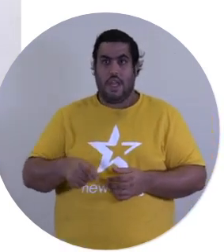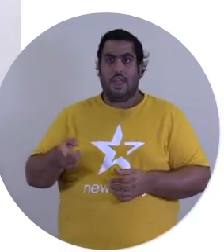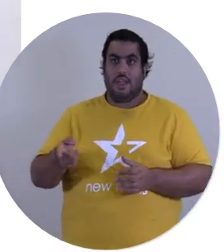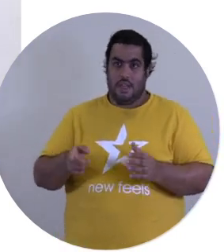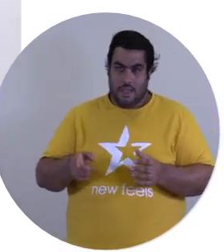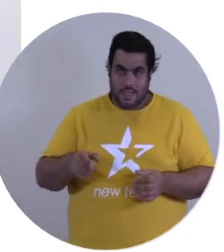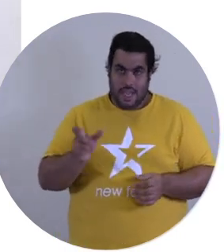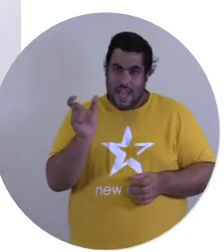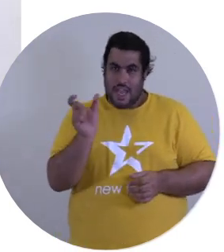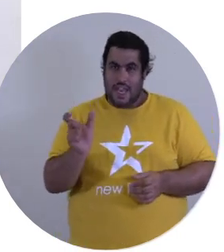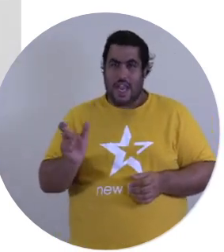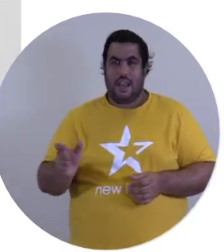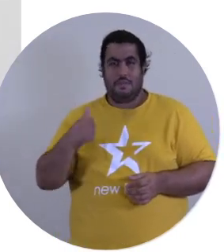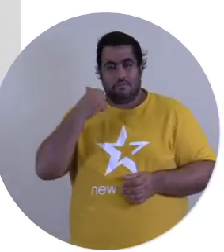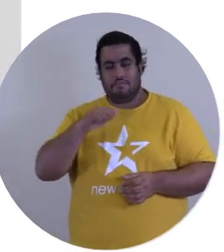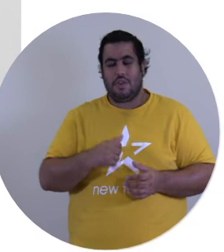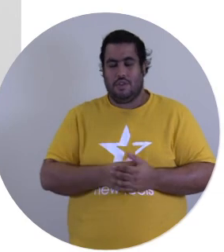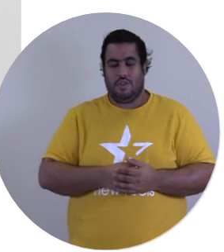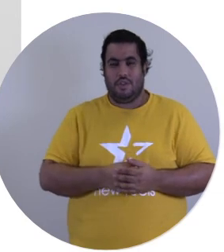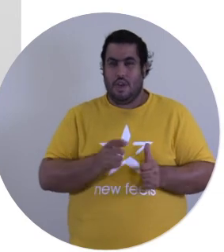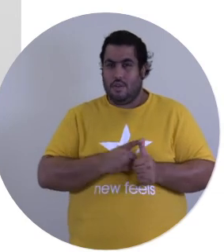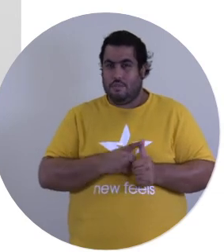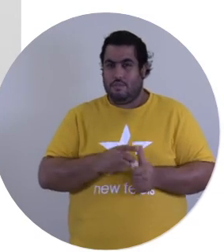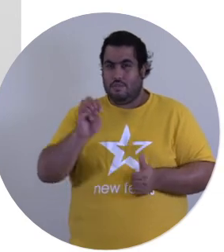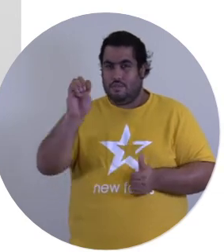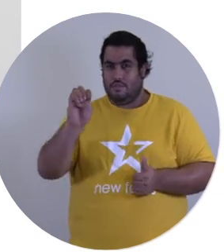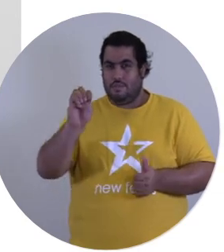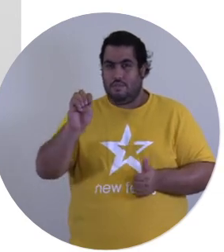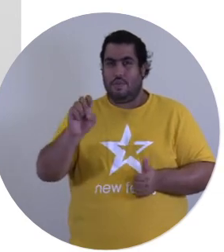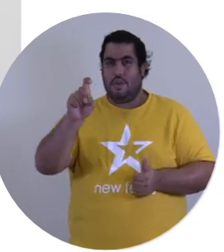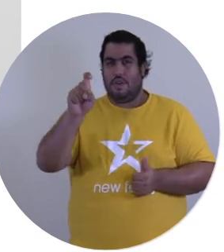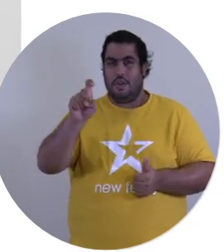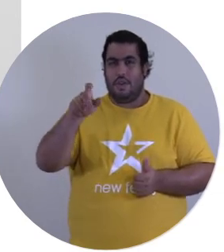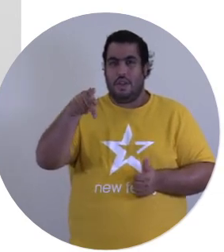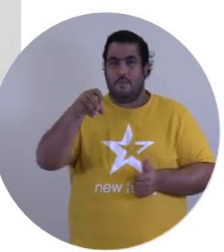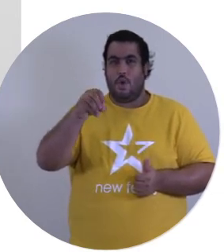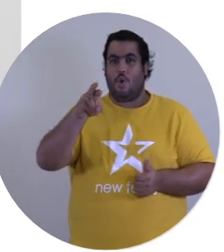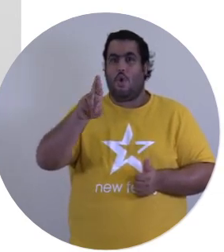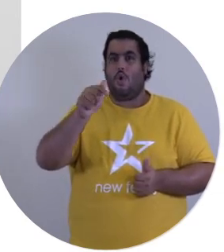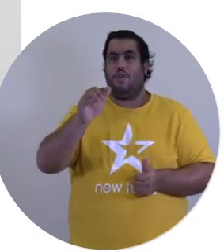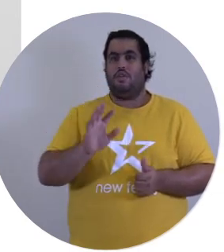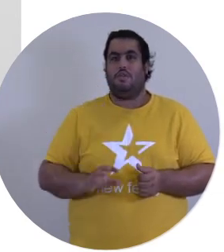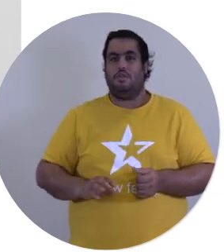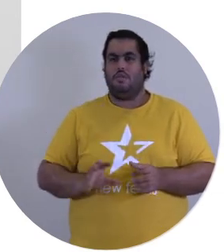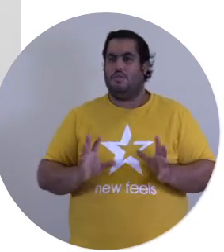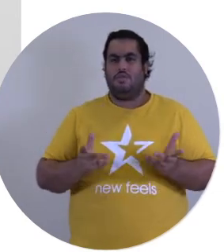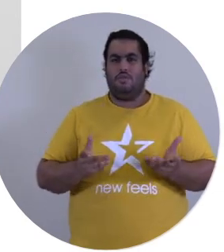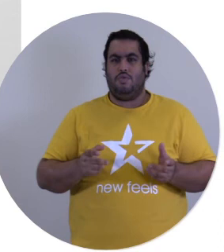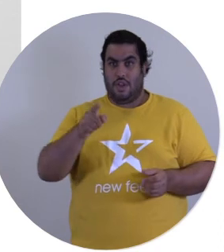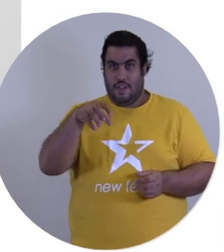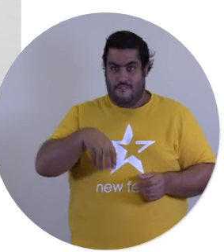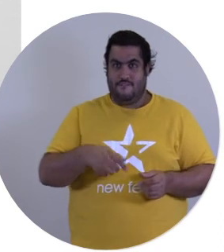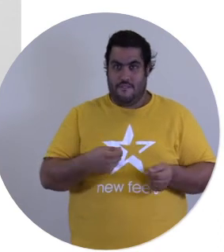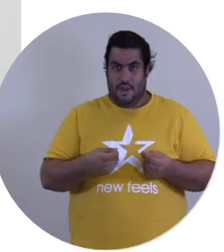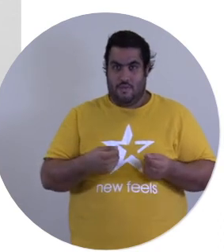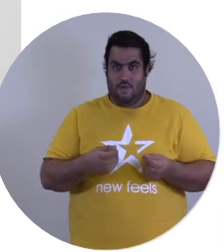Let's take a few more words. We have the word export. Export means the selling and sending out of